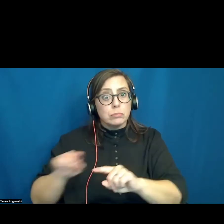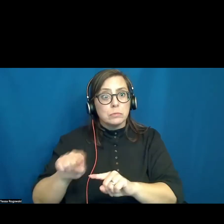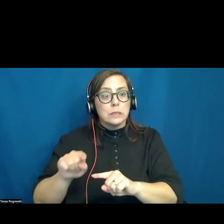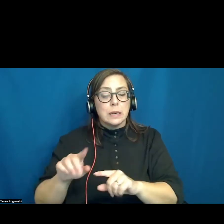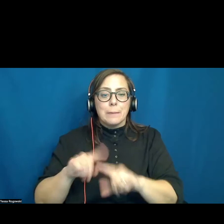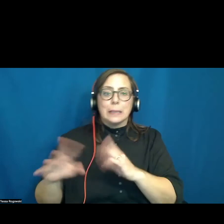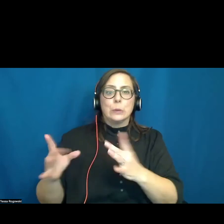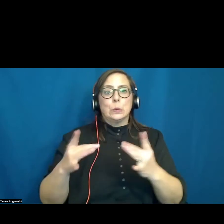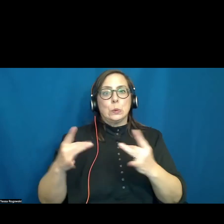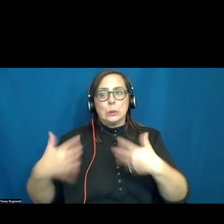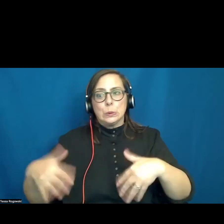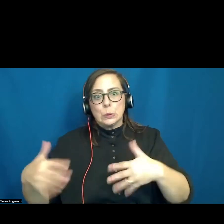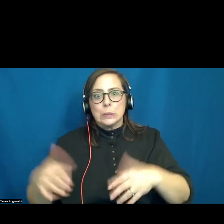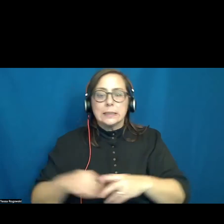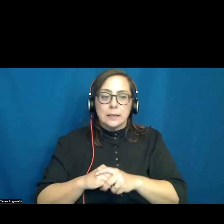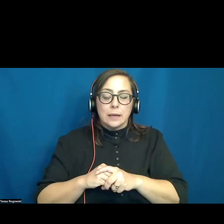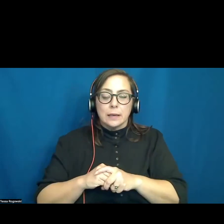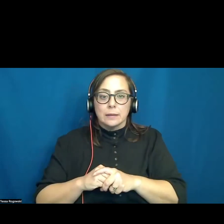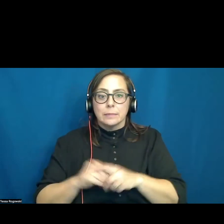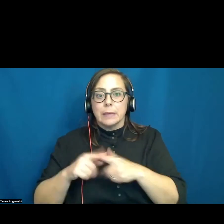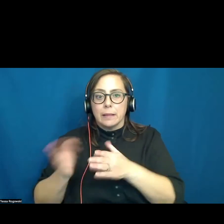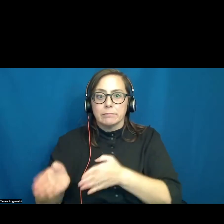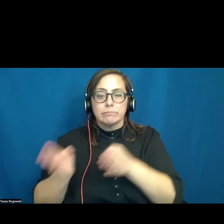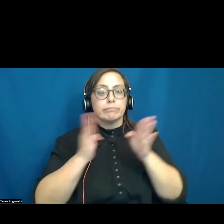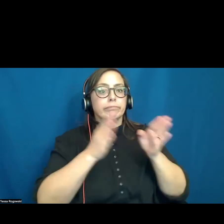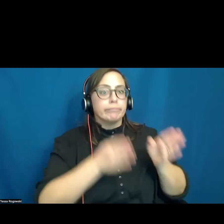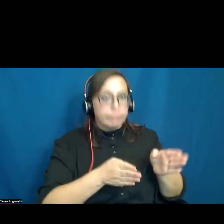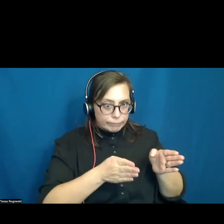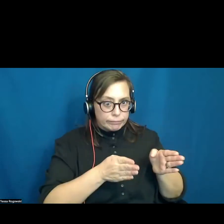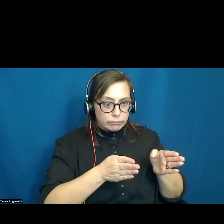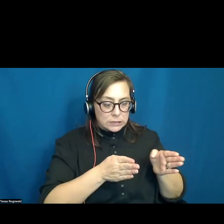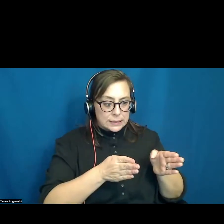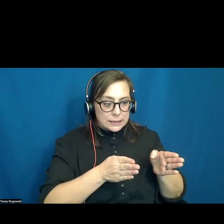sticky. But on the other hand, what I